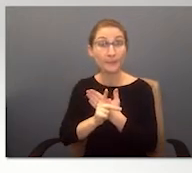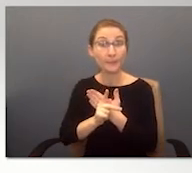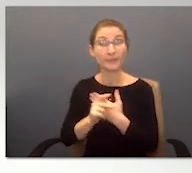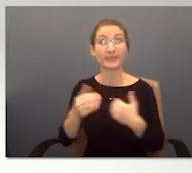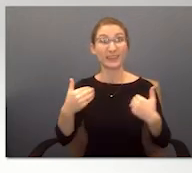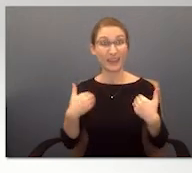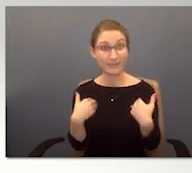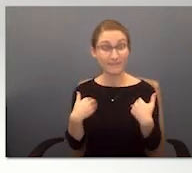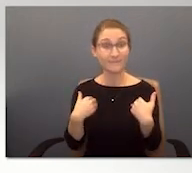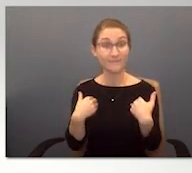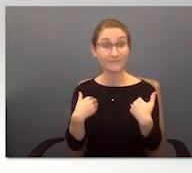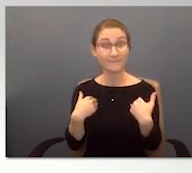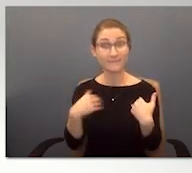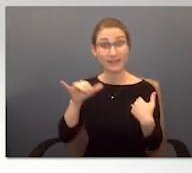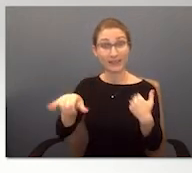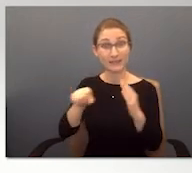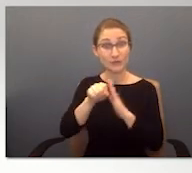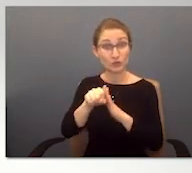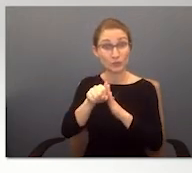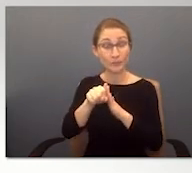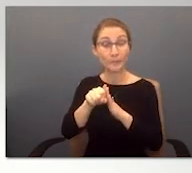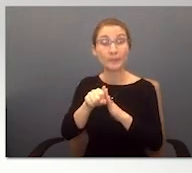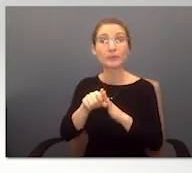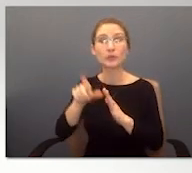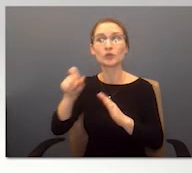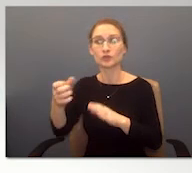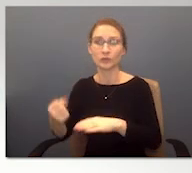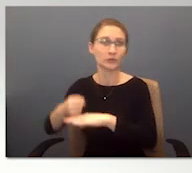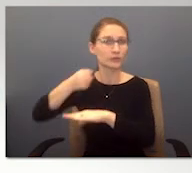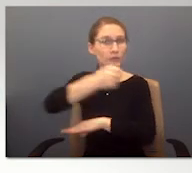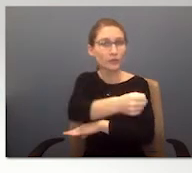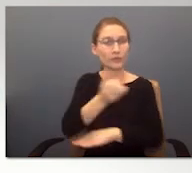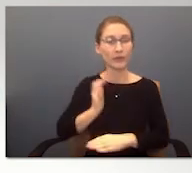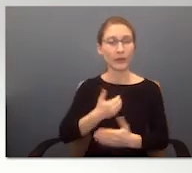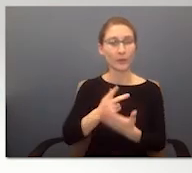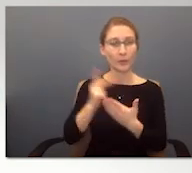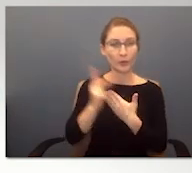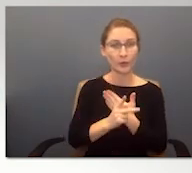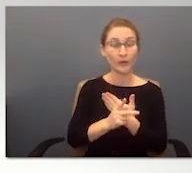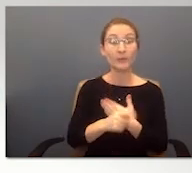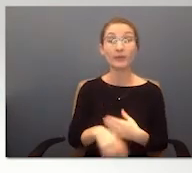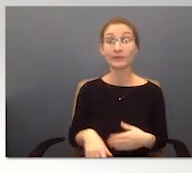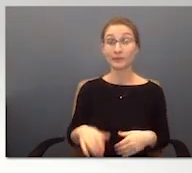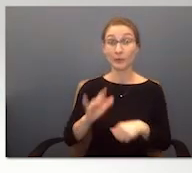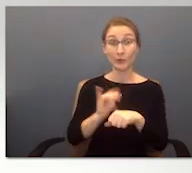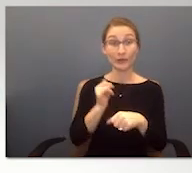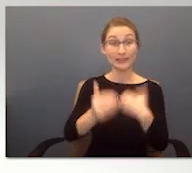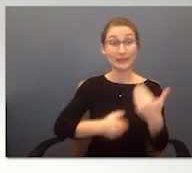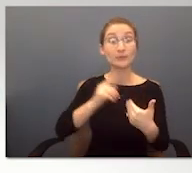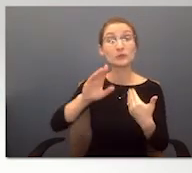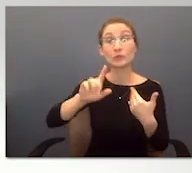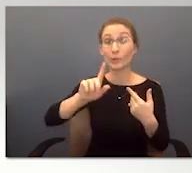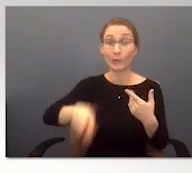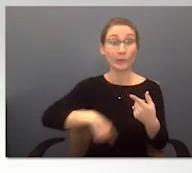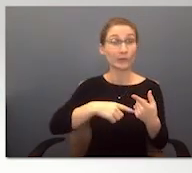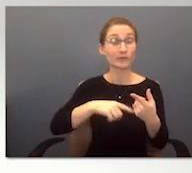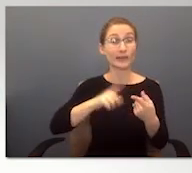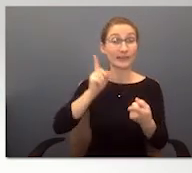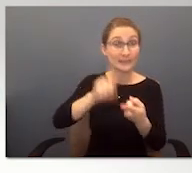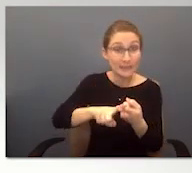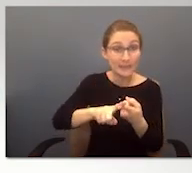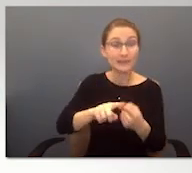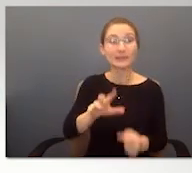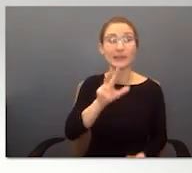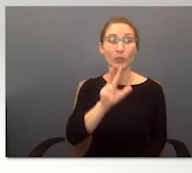of neonatal abstinence syndrome get in, but that could be at 2.5 years of age. Early Steps only goes to 36 months. So it really needs to be